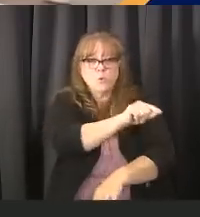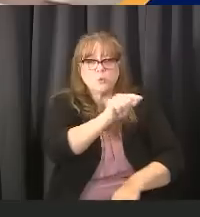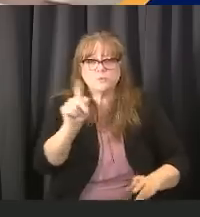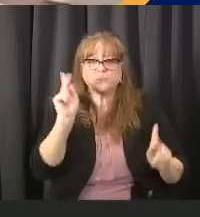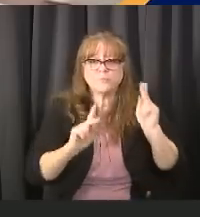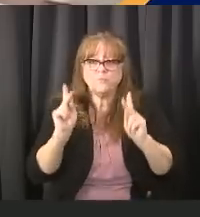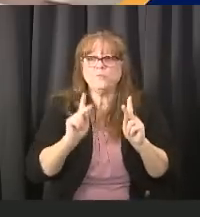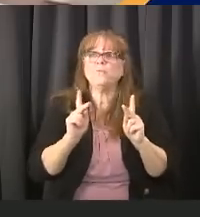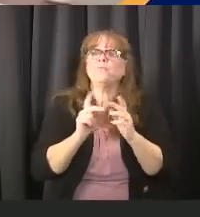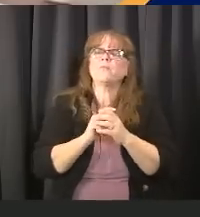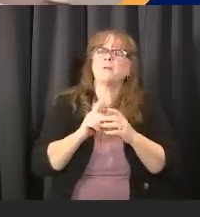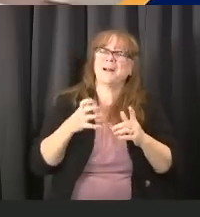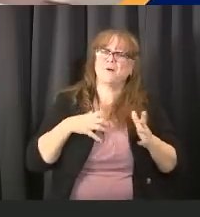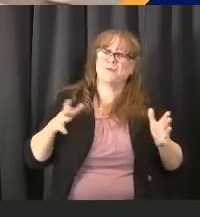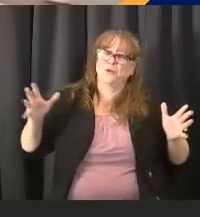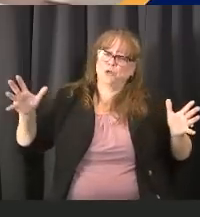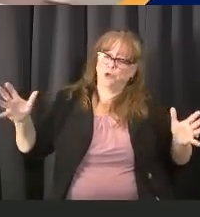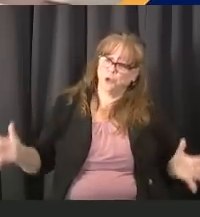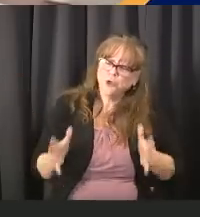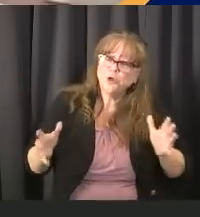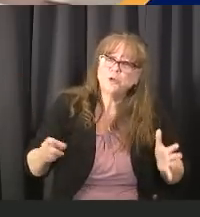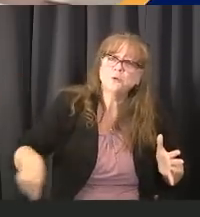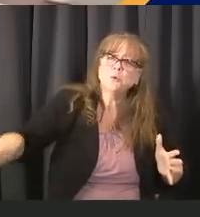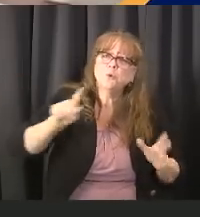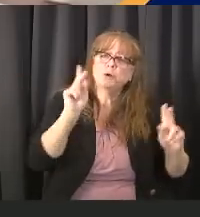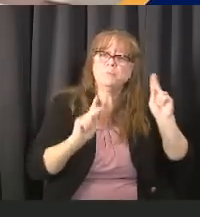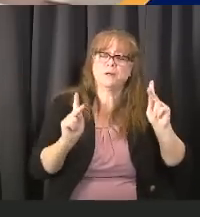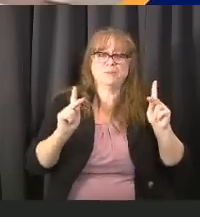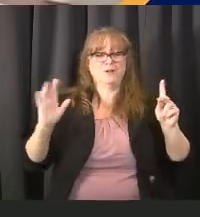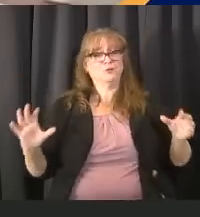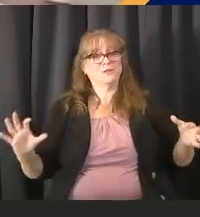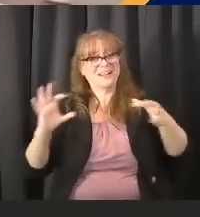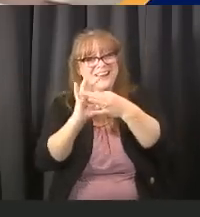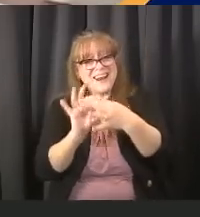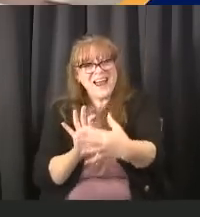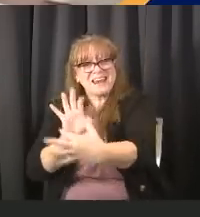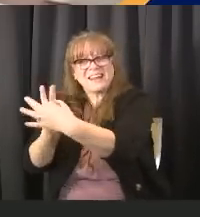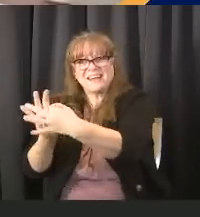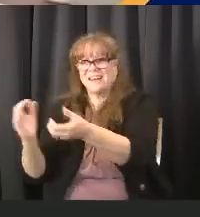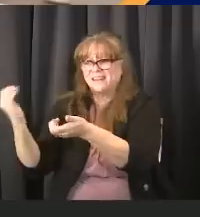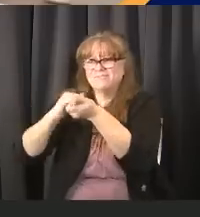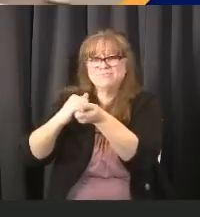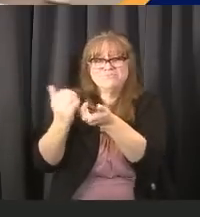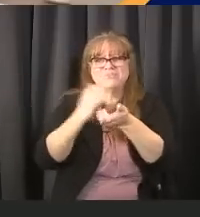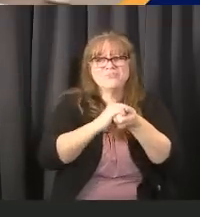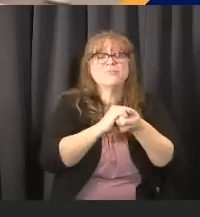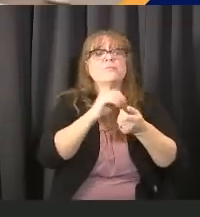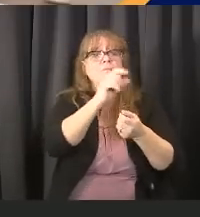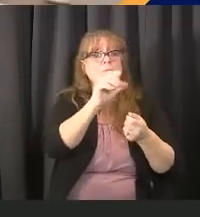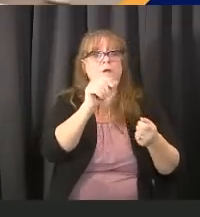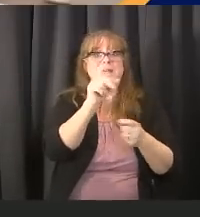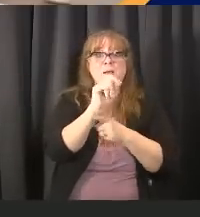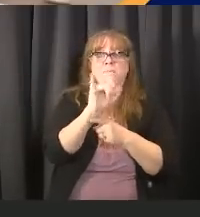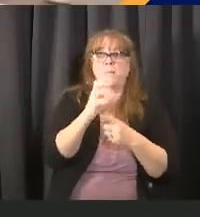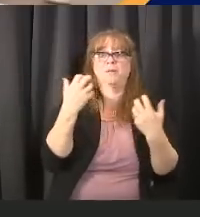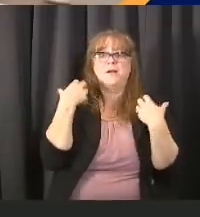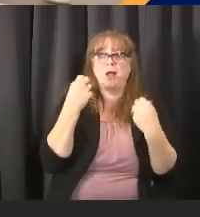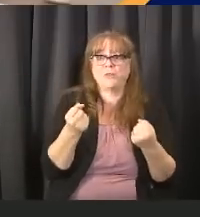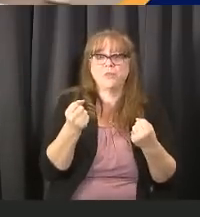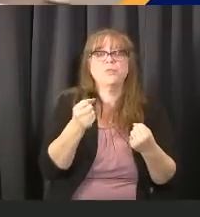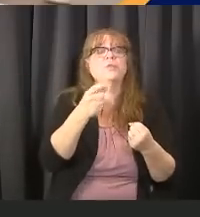connected with, those healthcare workers that are employed, aligned, and affiliated with Centura to get the vaccine, as well as a hyper focused on the